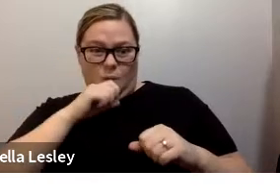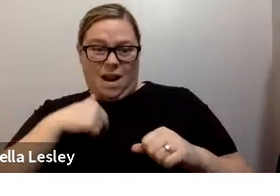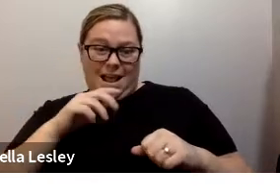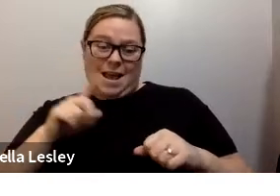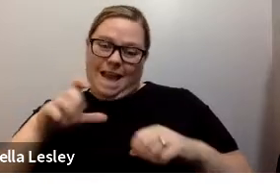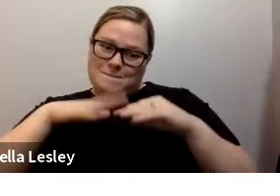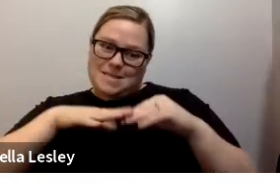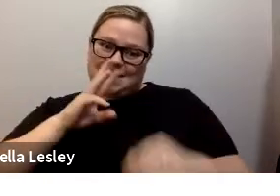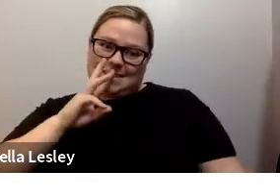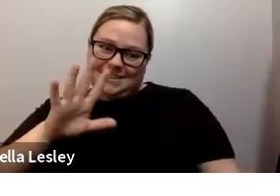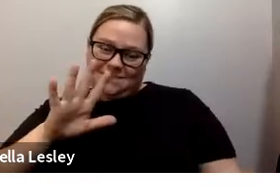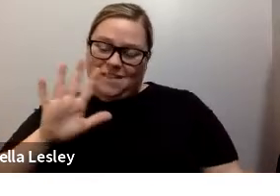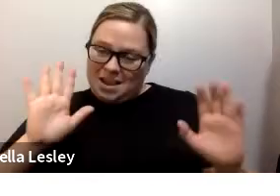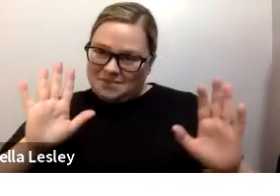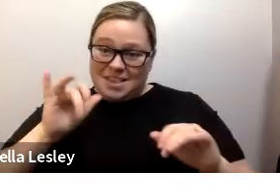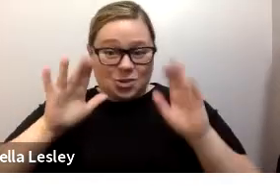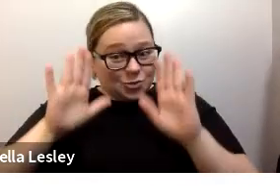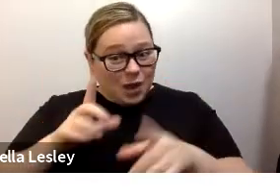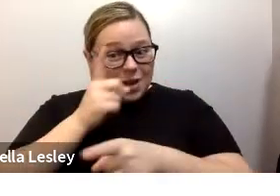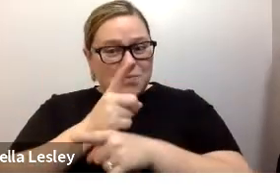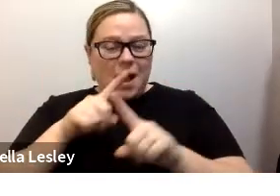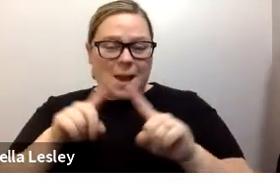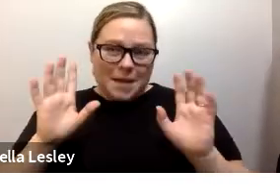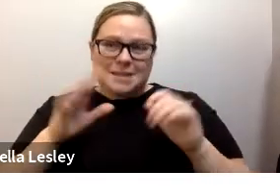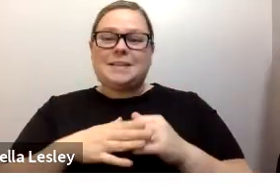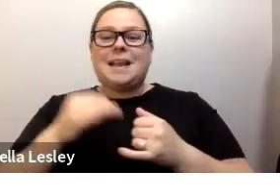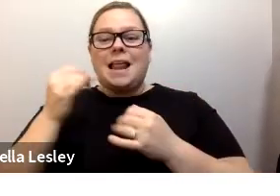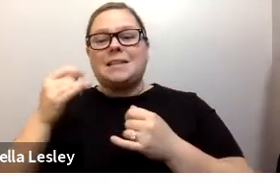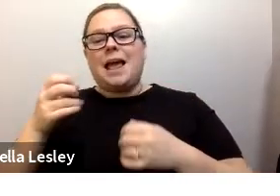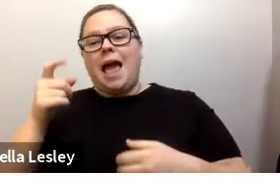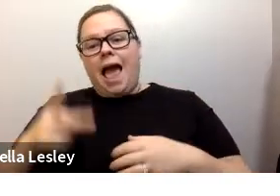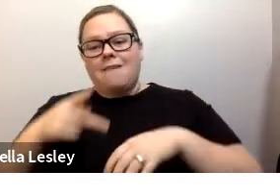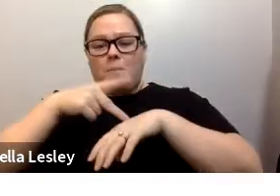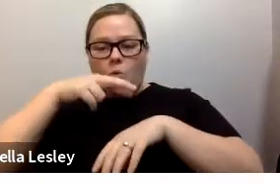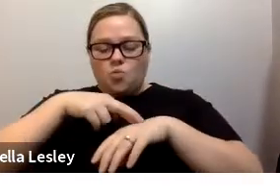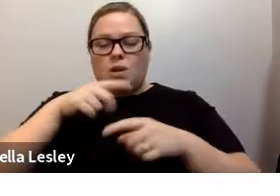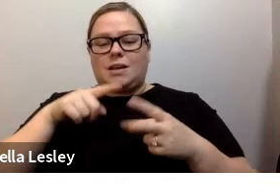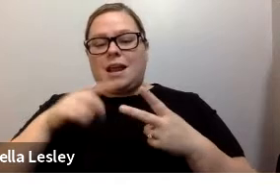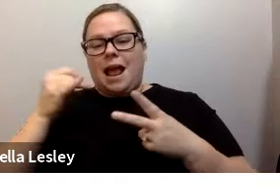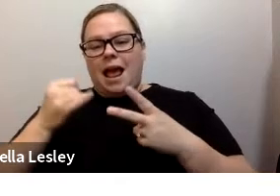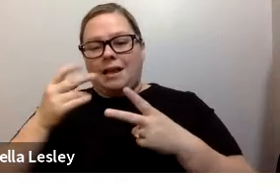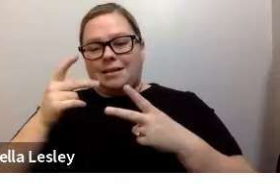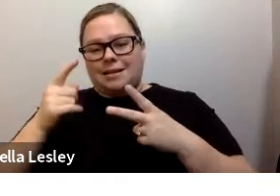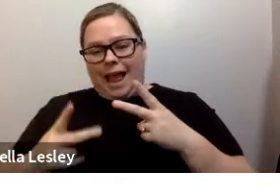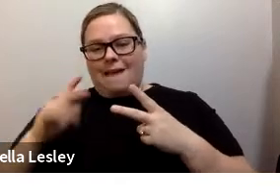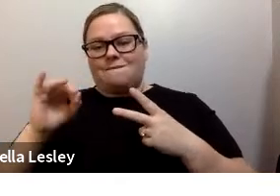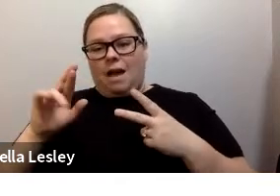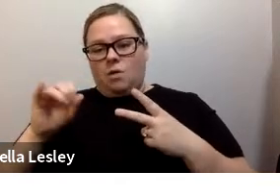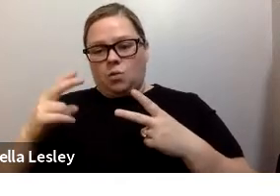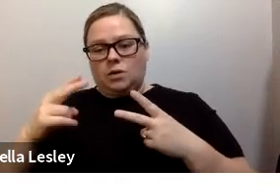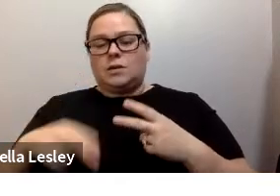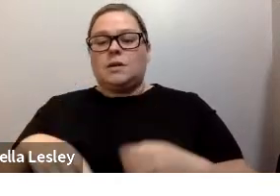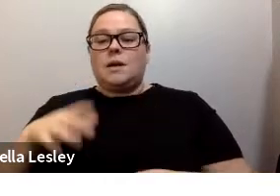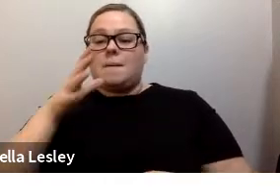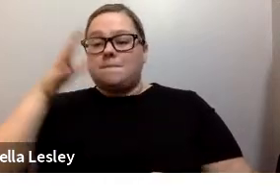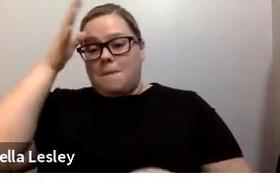65, which is great, right? Half Puerto Rican, half Irish. My mother and father met in the Garment Center